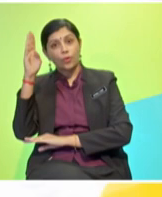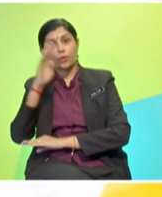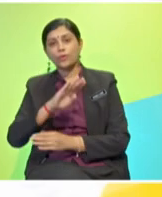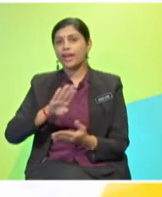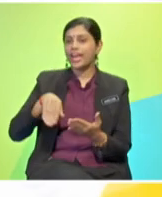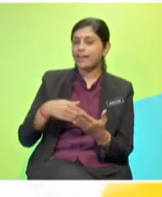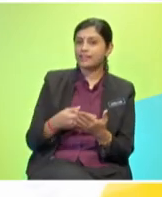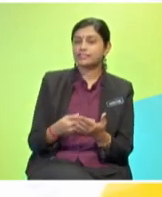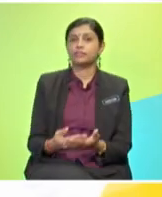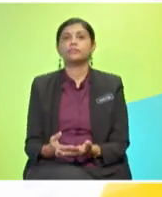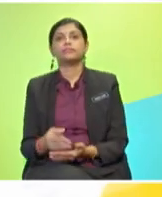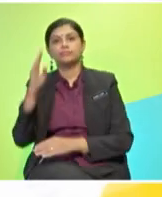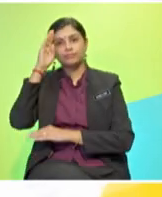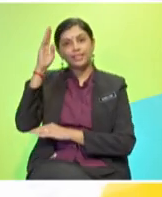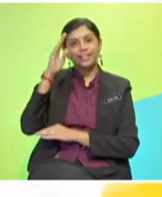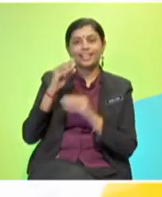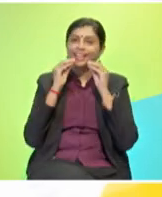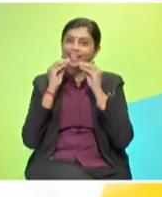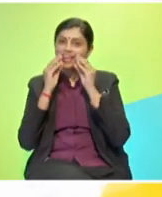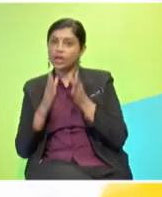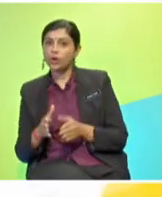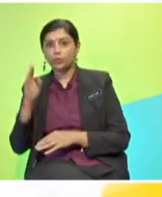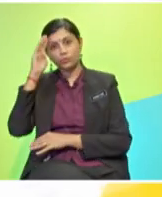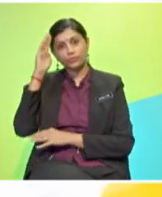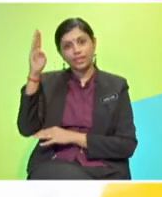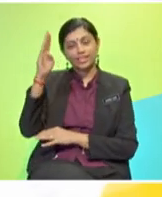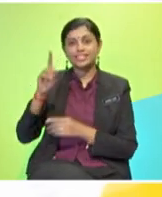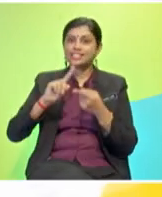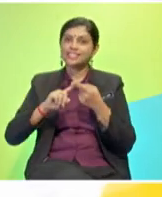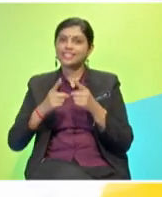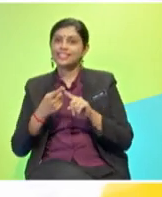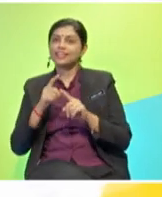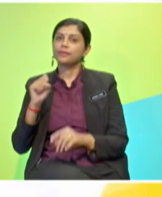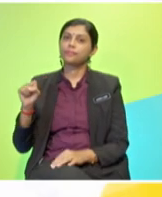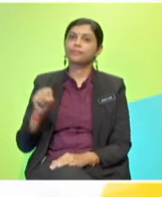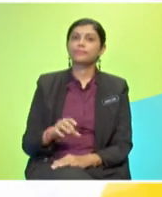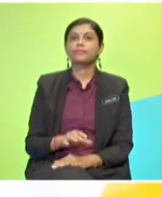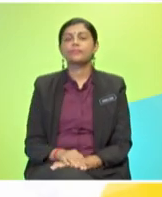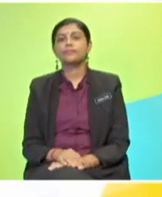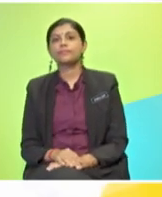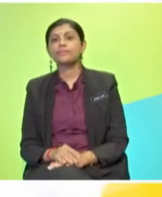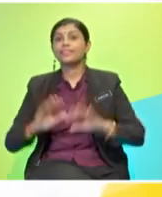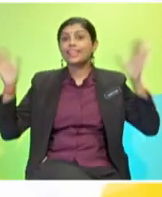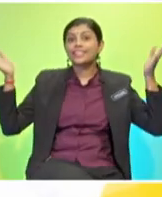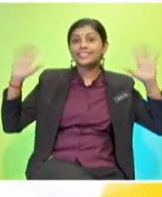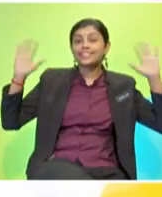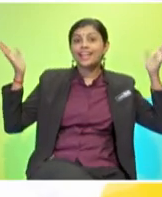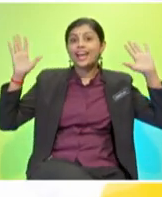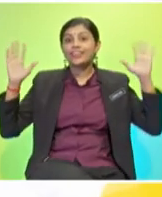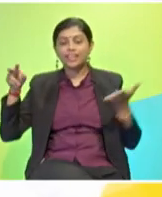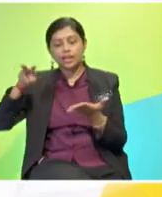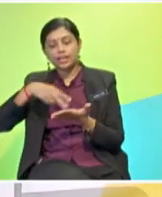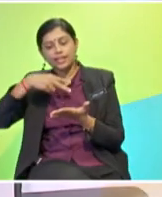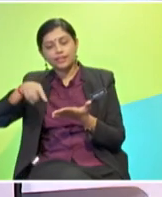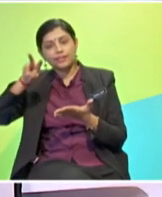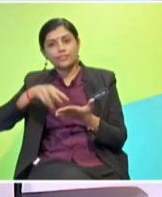Hello teacher, hello friends. Wave hands and dance around.